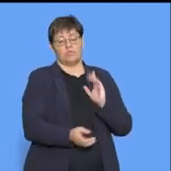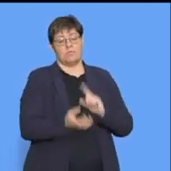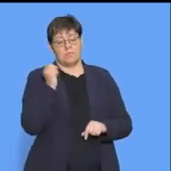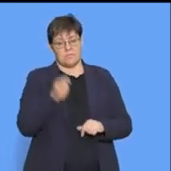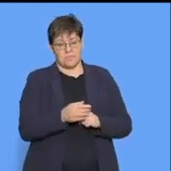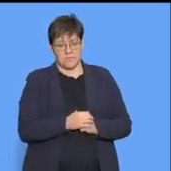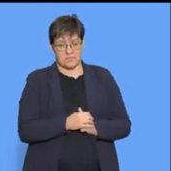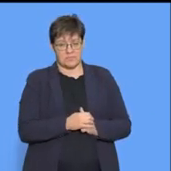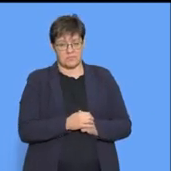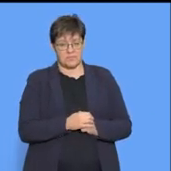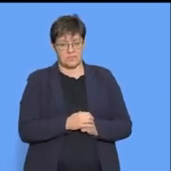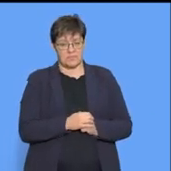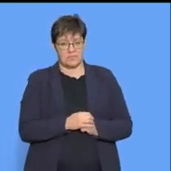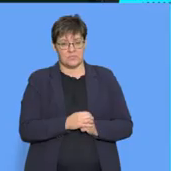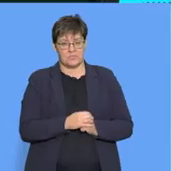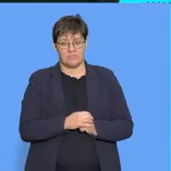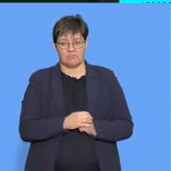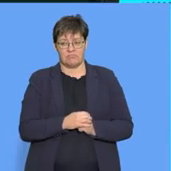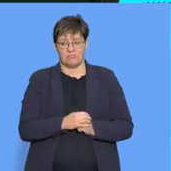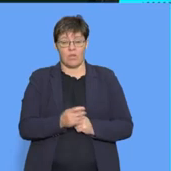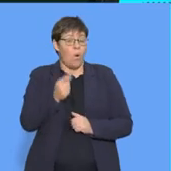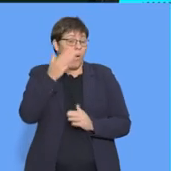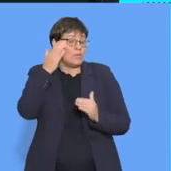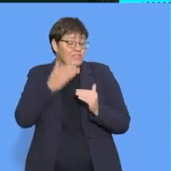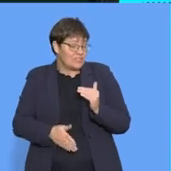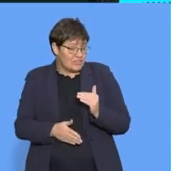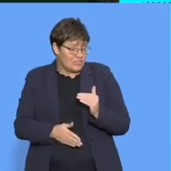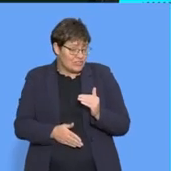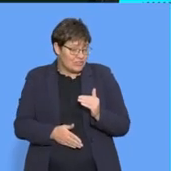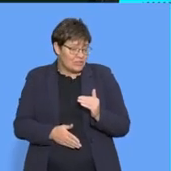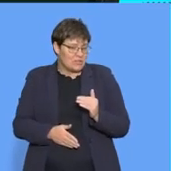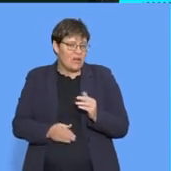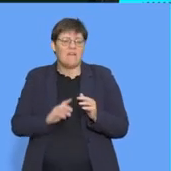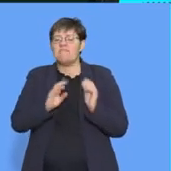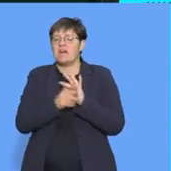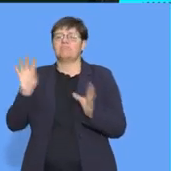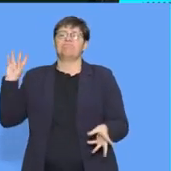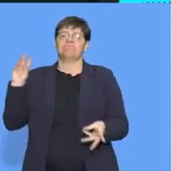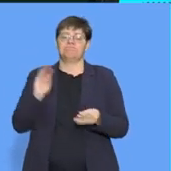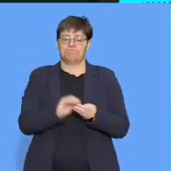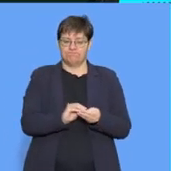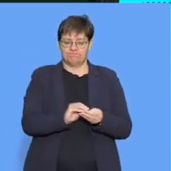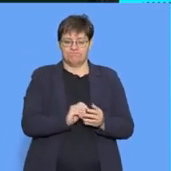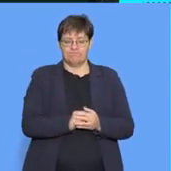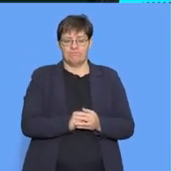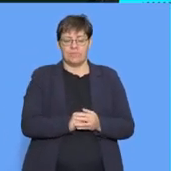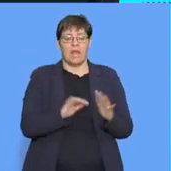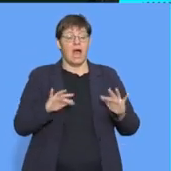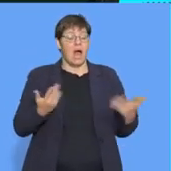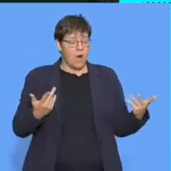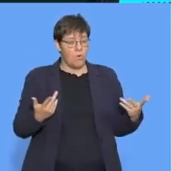used the cos rule to find the length of that one. Okay, so we're almost at the end of our session now. Let's quickly